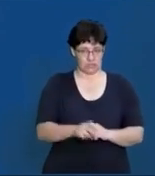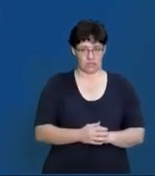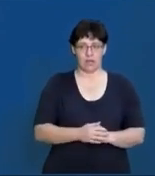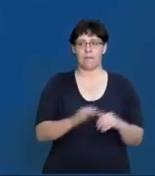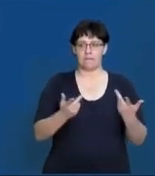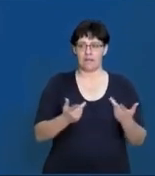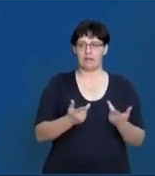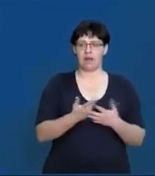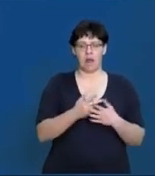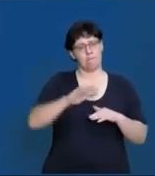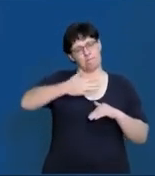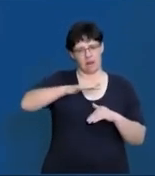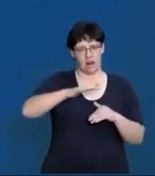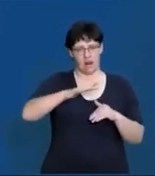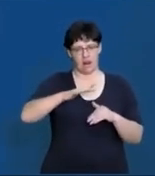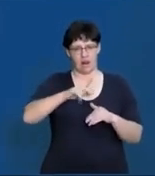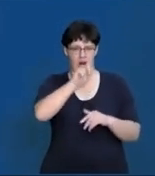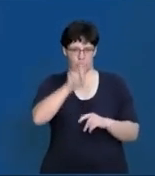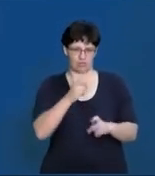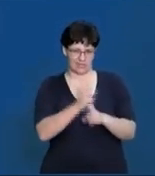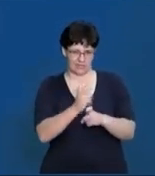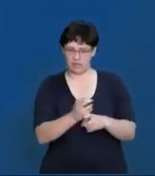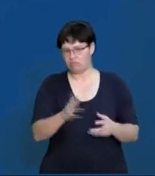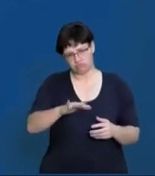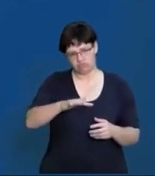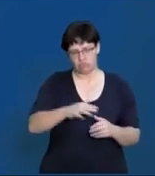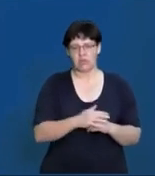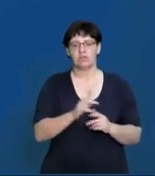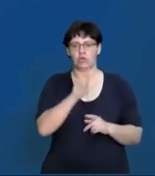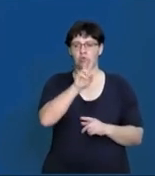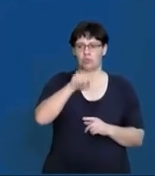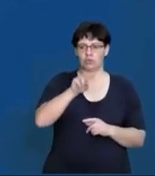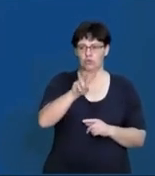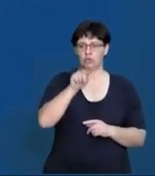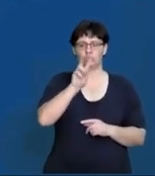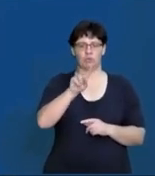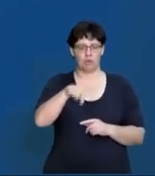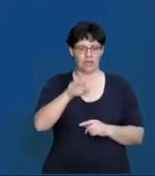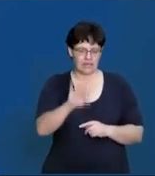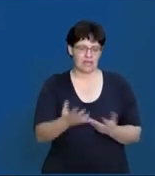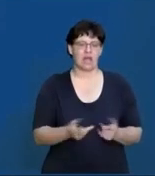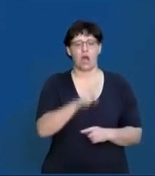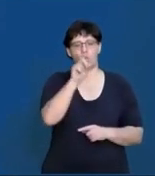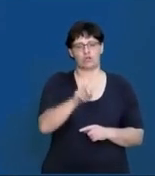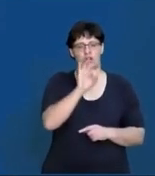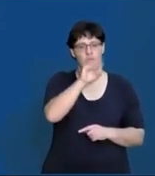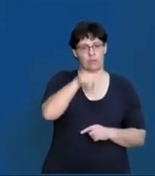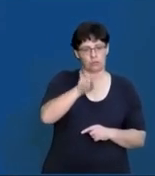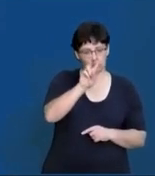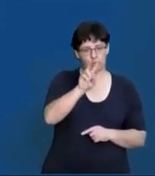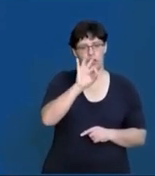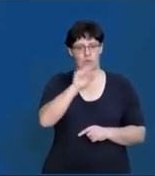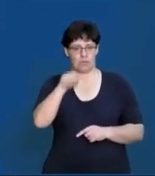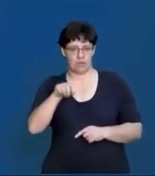questions. These are your mid-cognitive level. We are looking at our question 2.2, our question 2.3. our